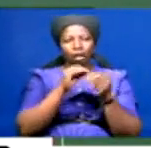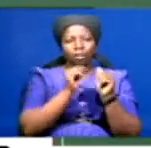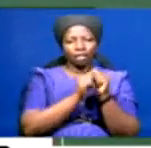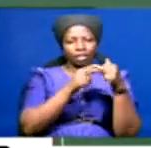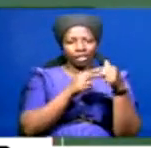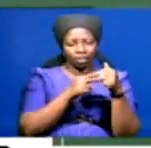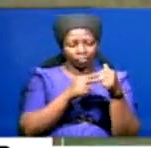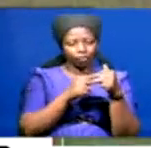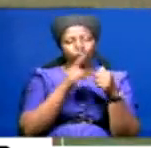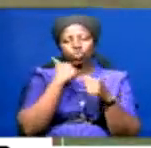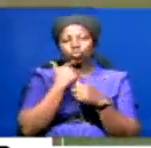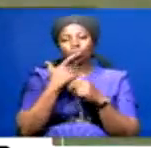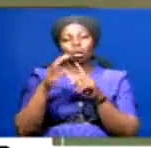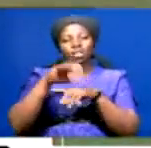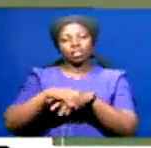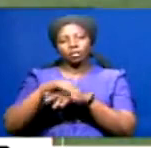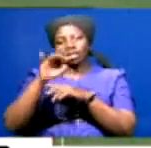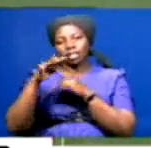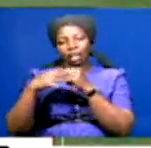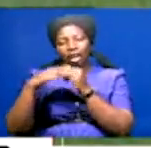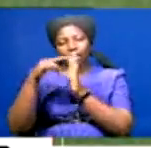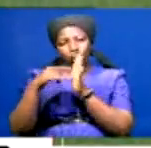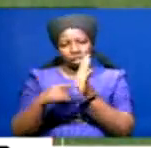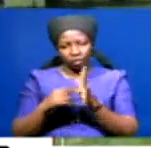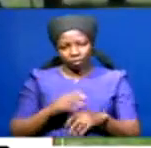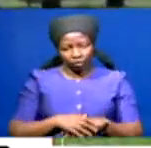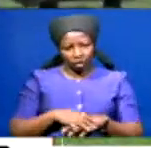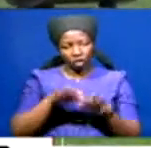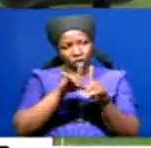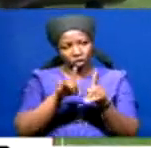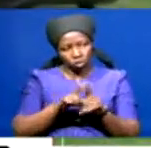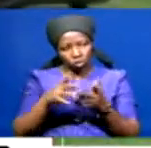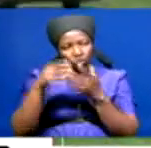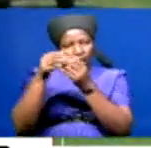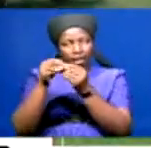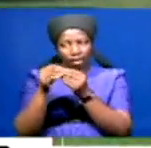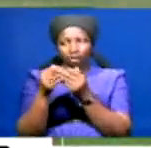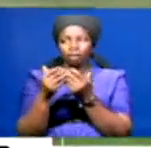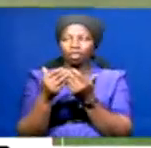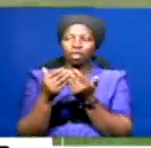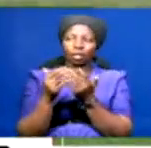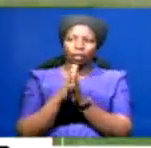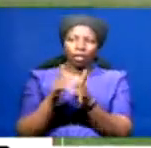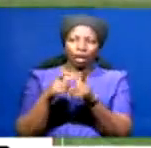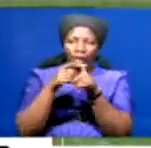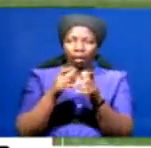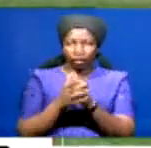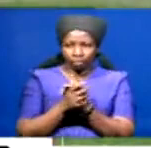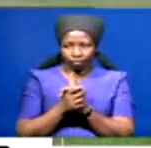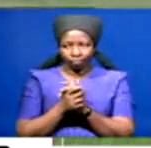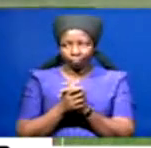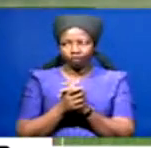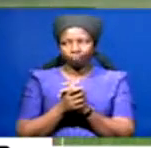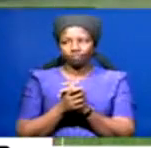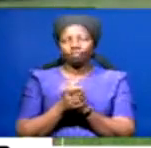Padamshi, who registered 39 points. Padamshi also went home with the ladies' nearest to the pin award and the longest drive reward. The men's